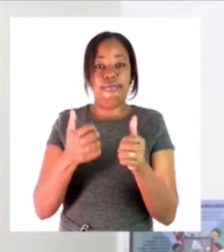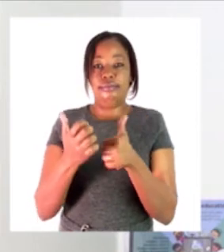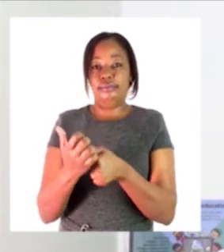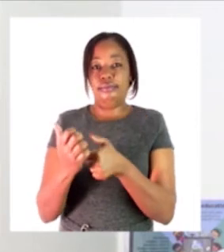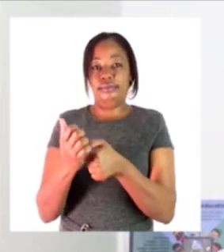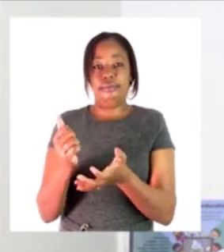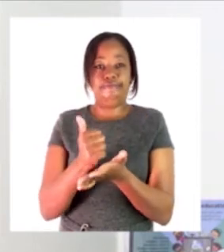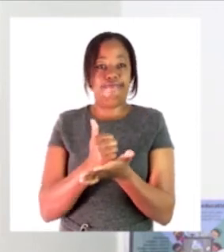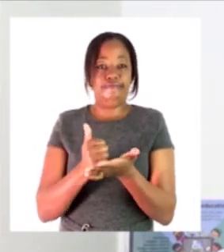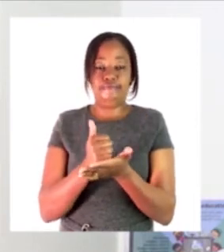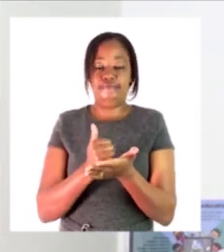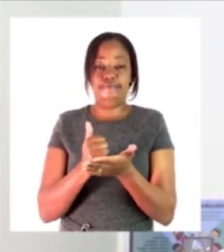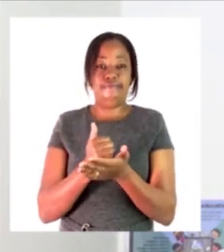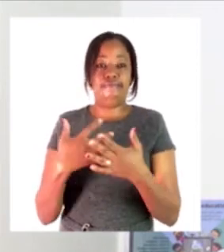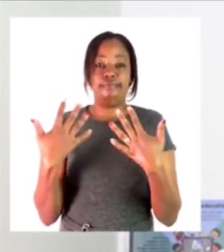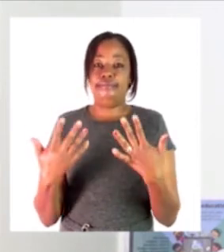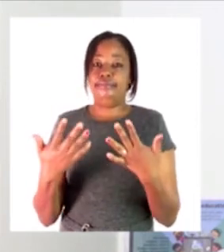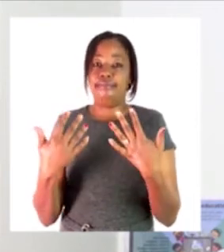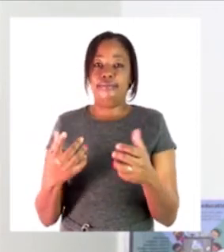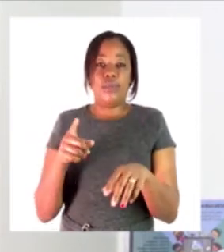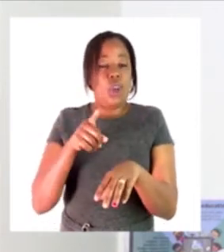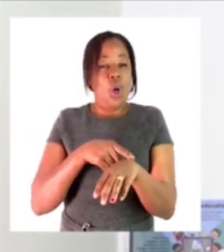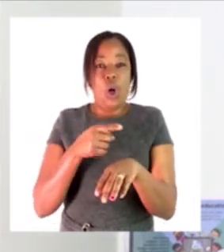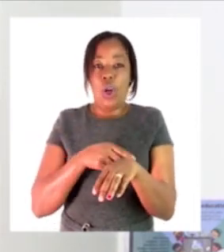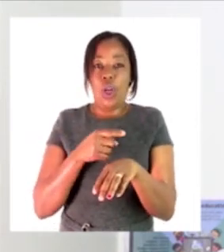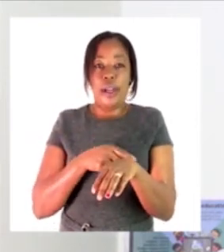sanitize your hands always.